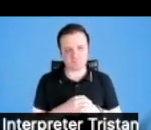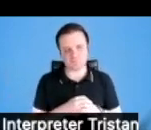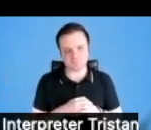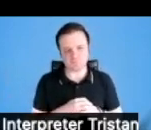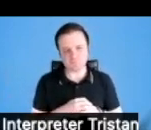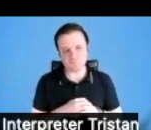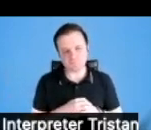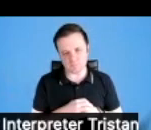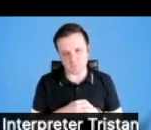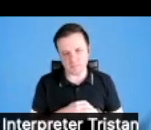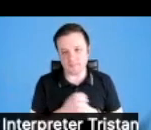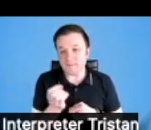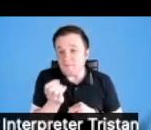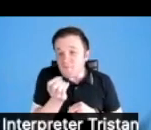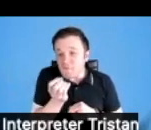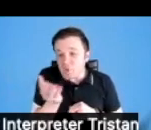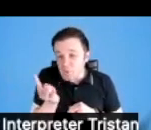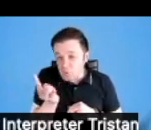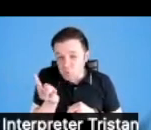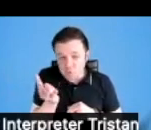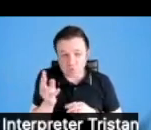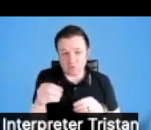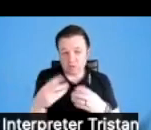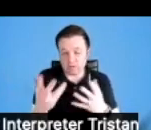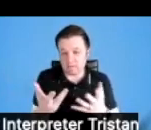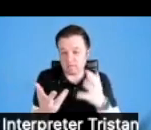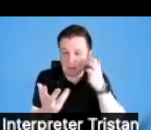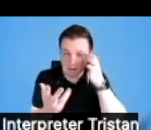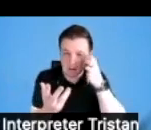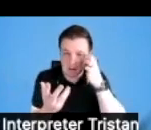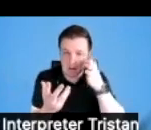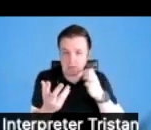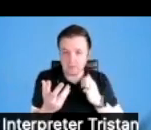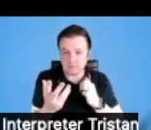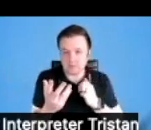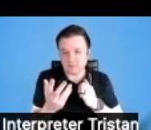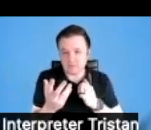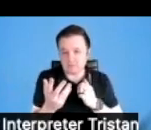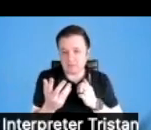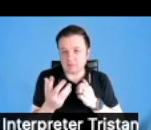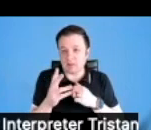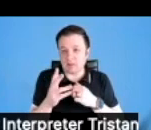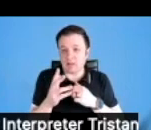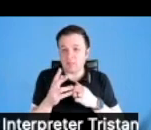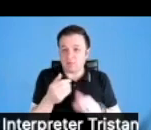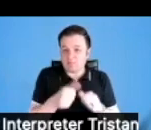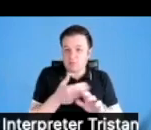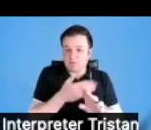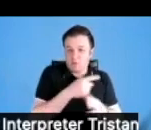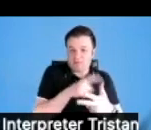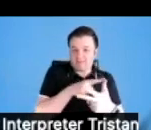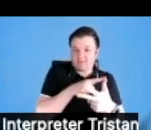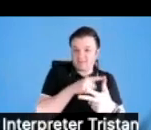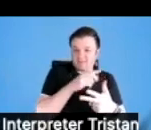a very few provided the very few kind of help that participants had named as the number one thing